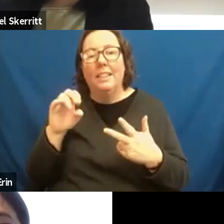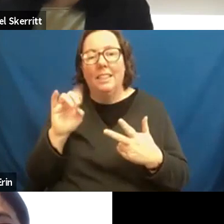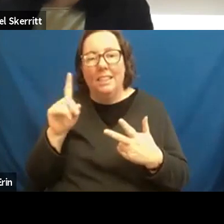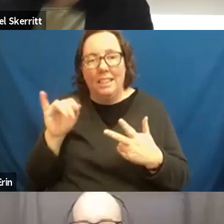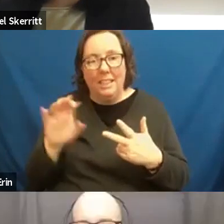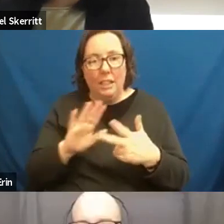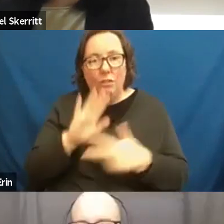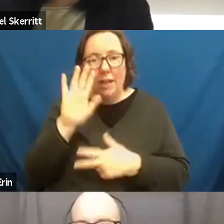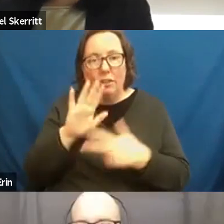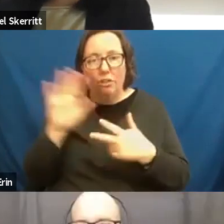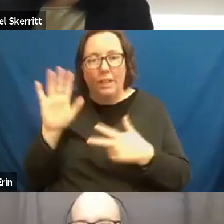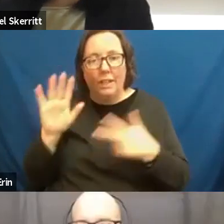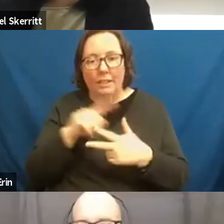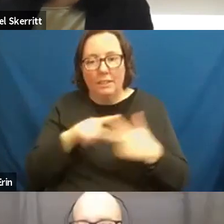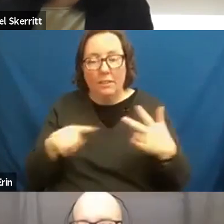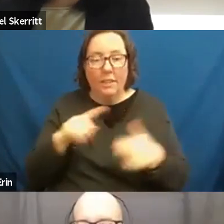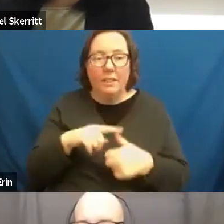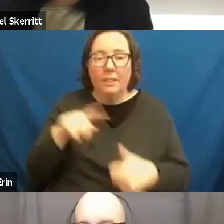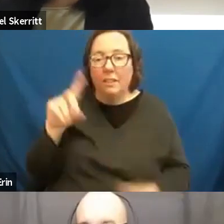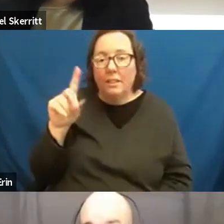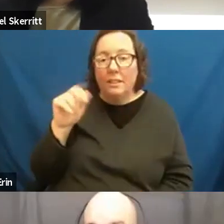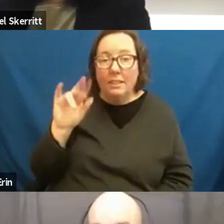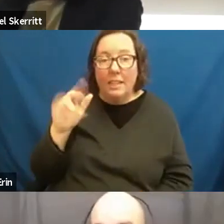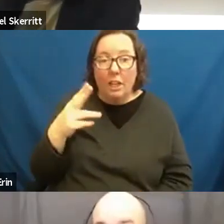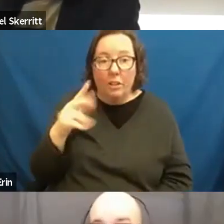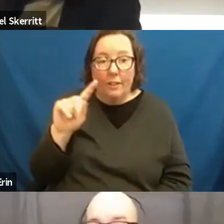hands. Dara Murphy.